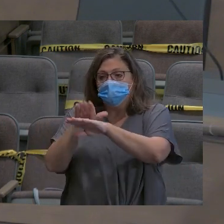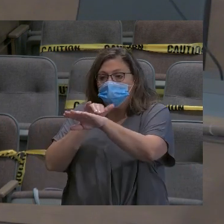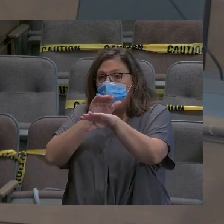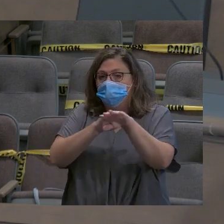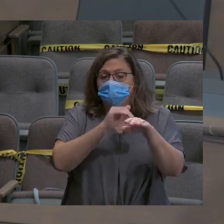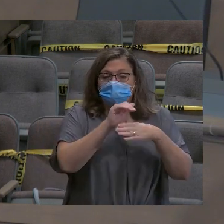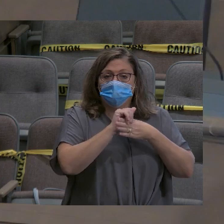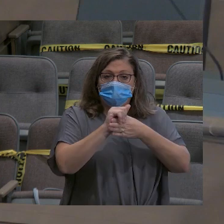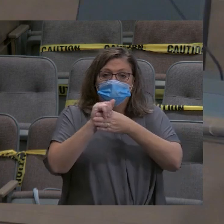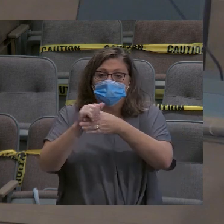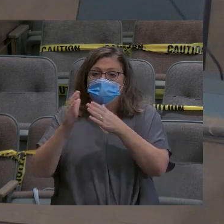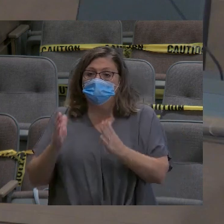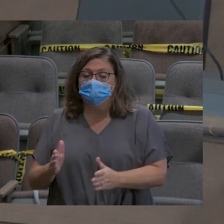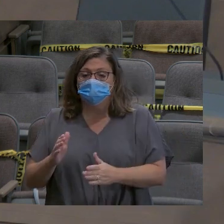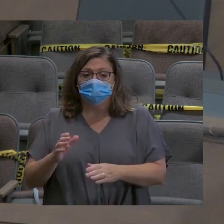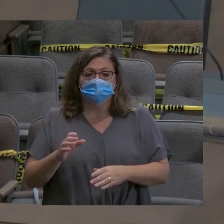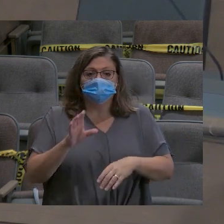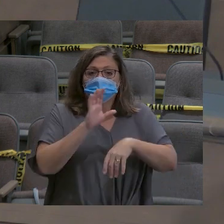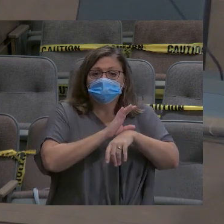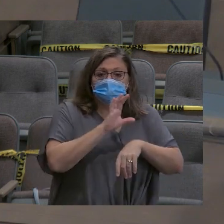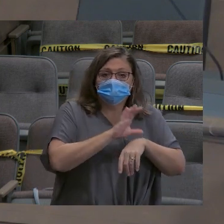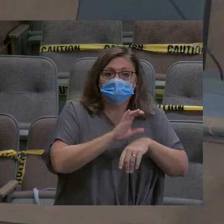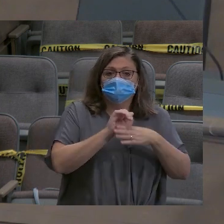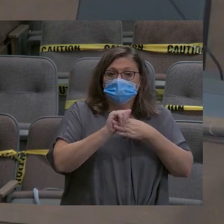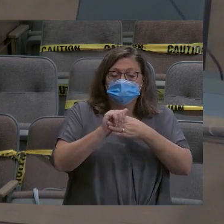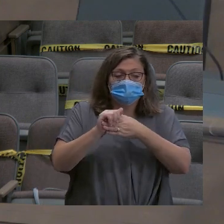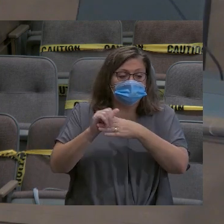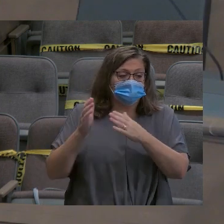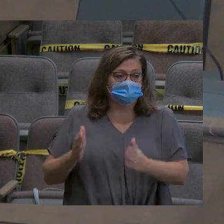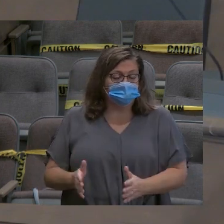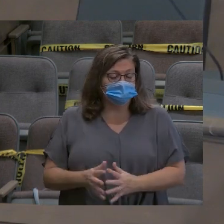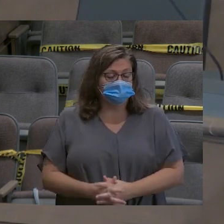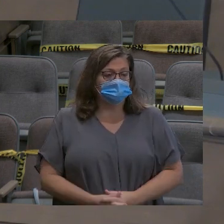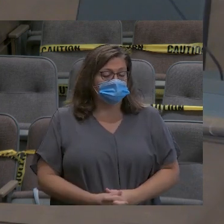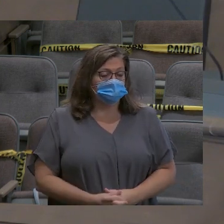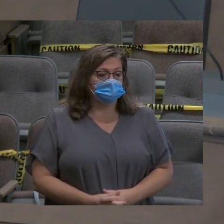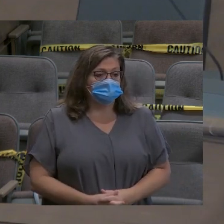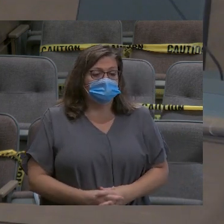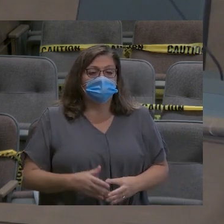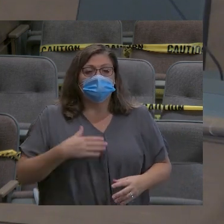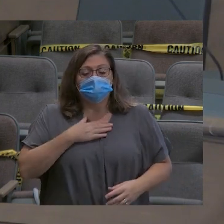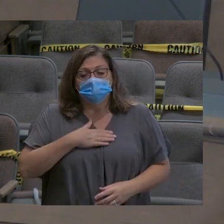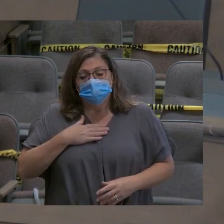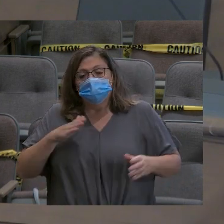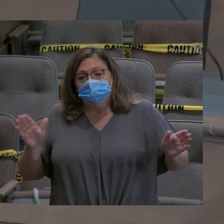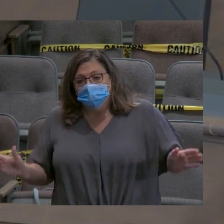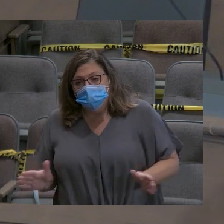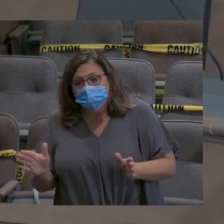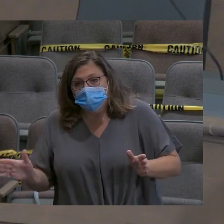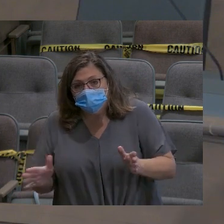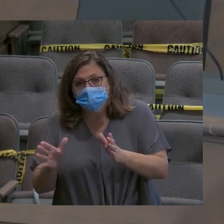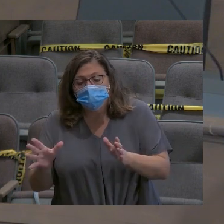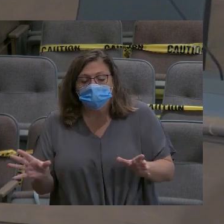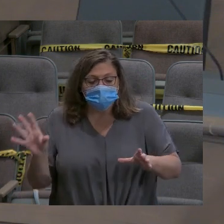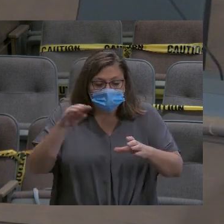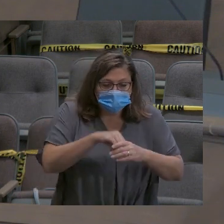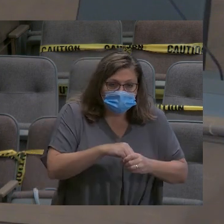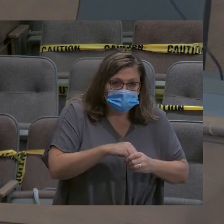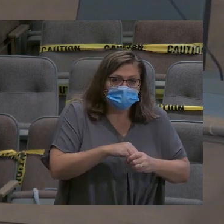leaders, people in the faith-based community, to encourage and actually participate